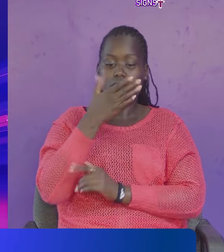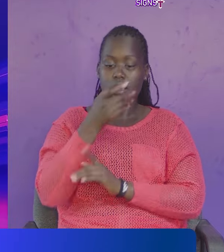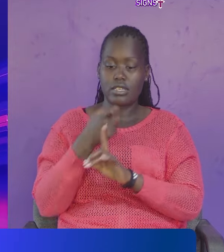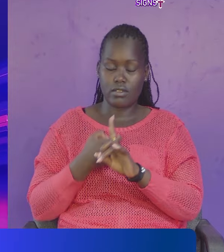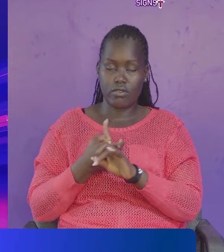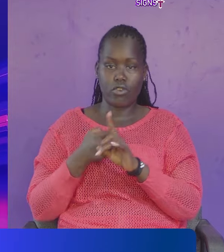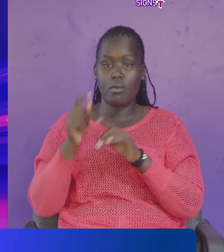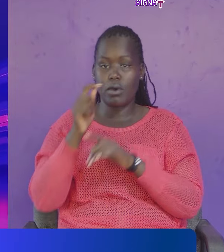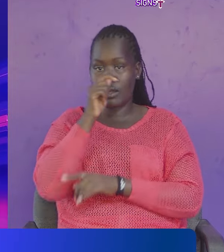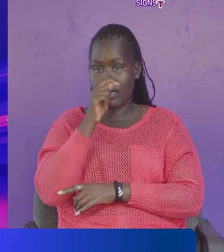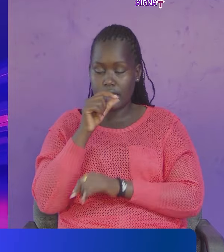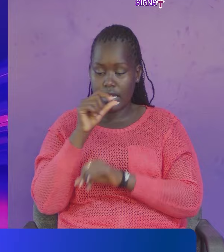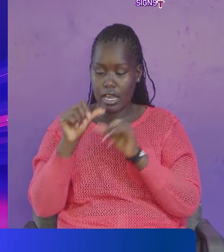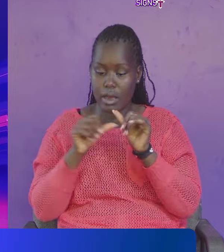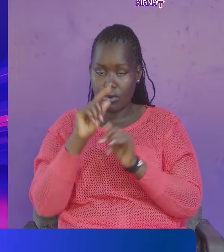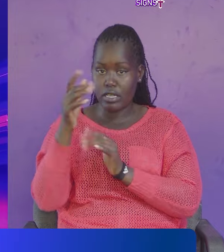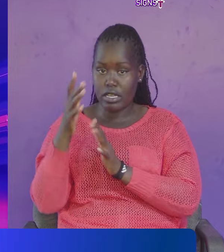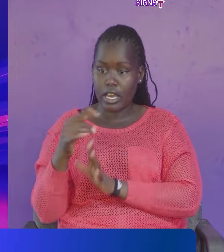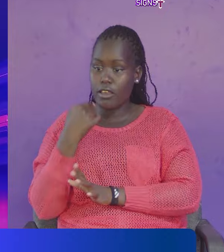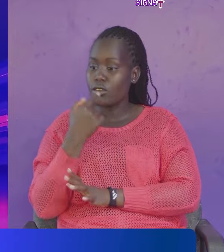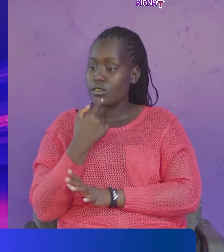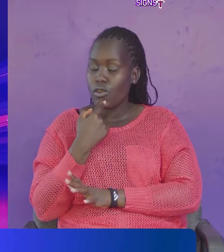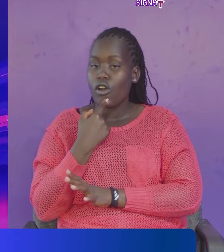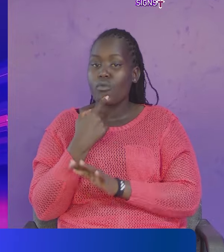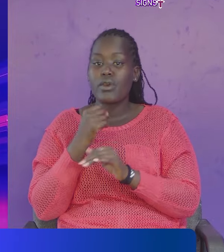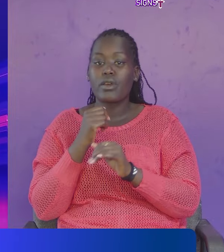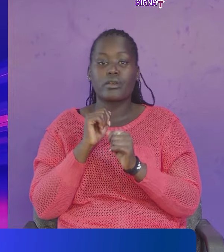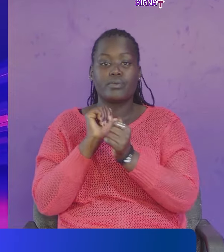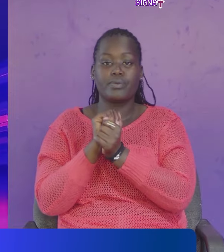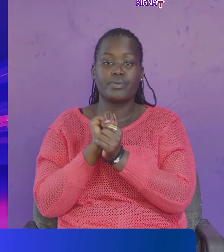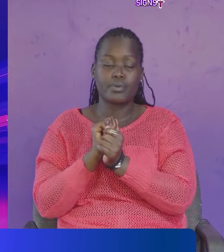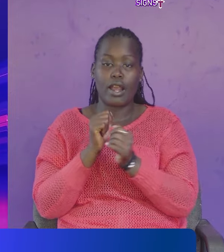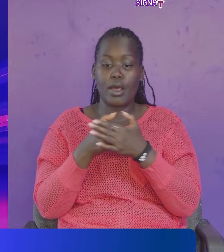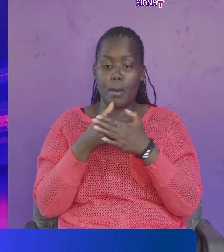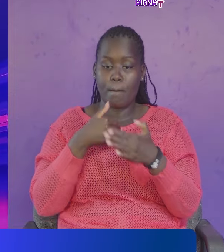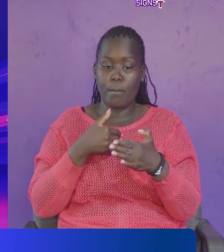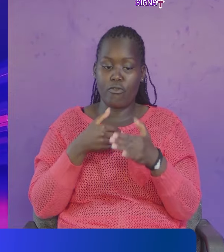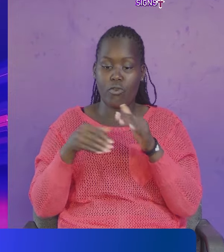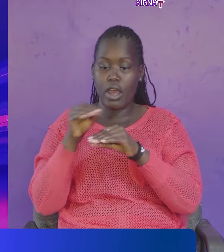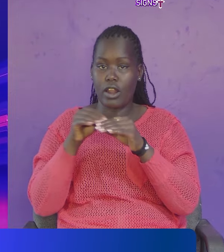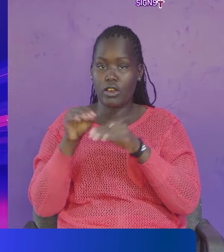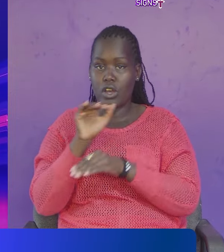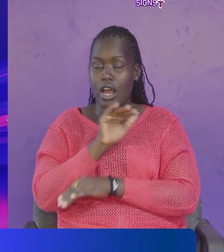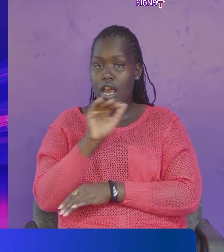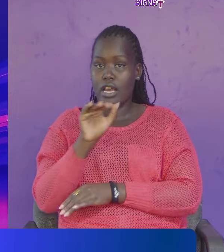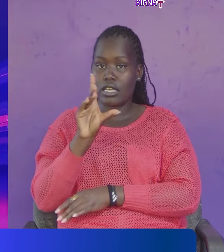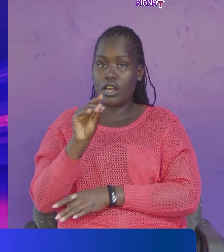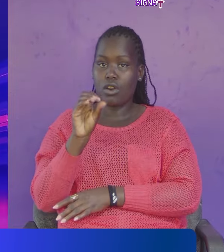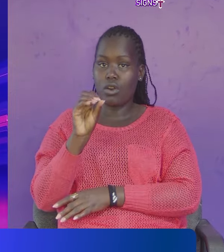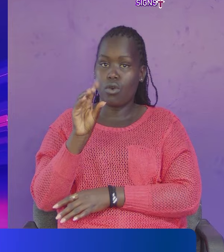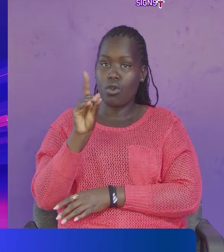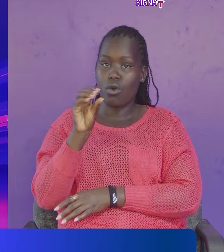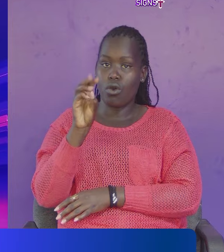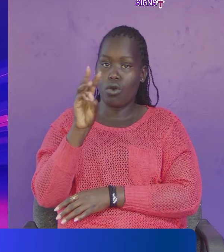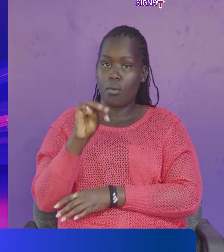the fate of Kenyans who have been caught up in the post-election crisis, asking Dodoma to guarantee their safety